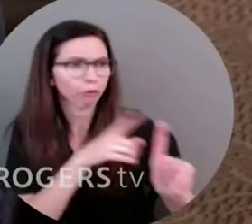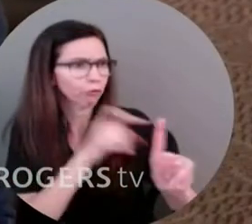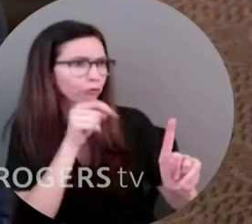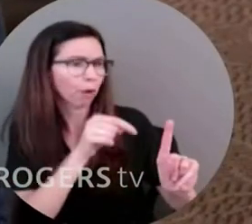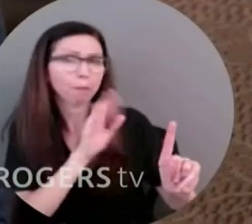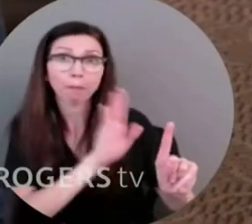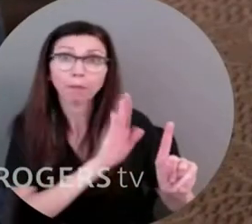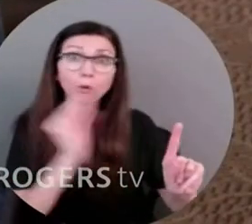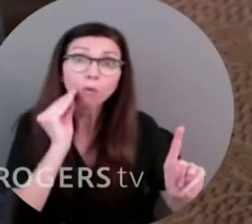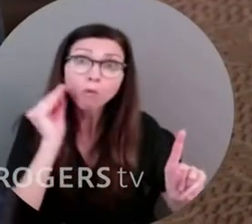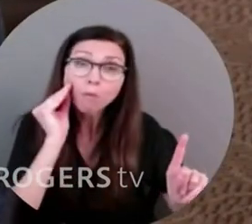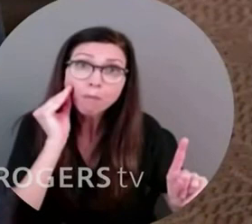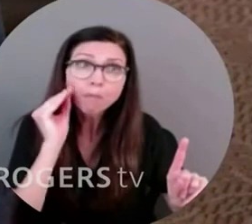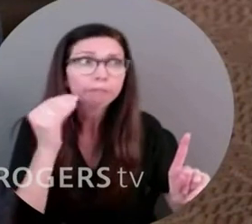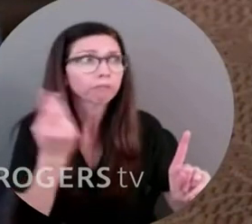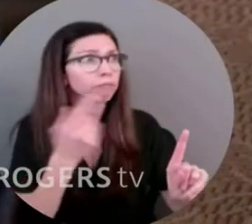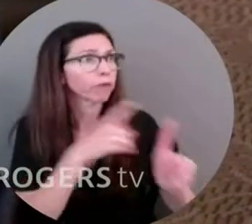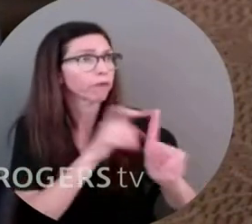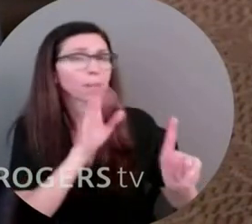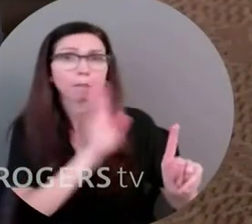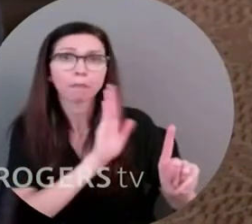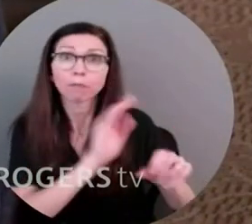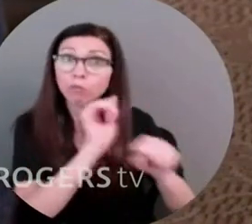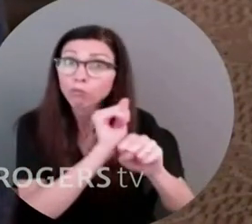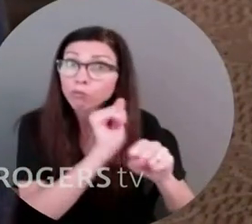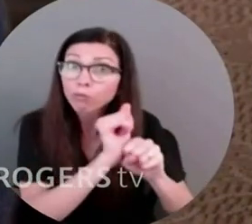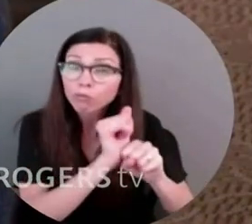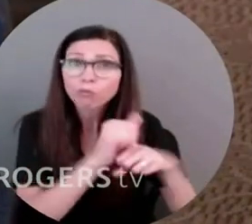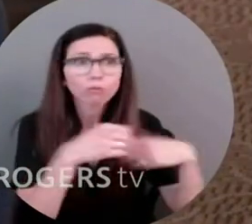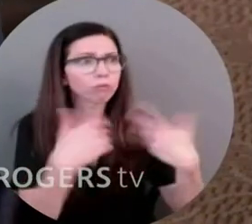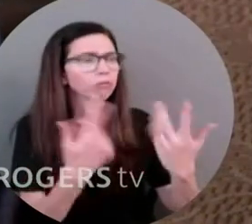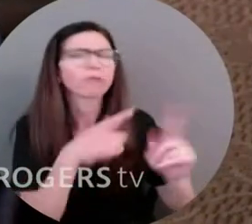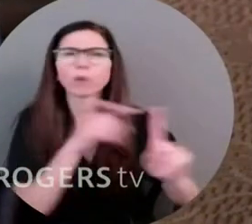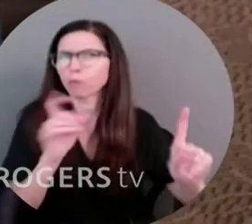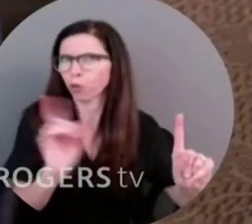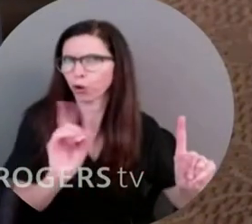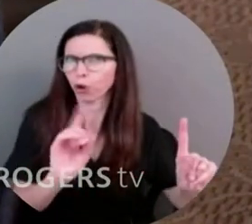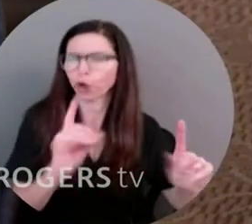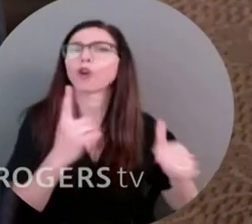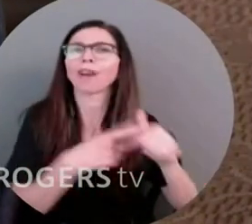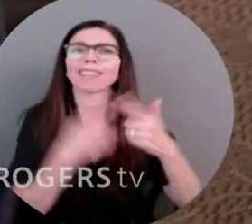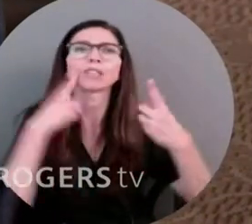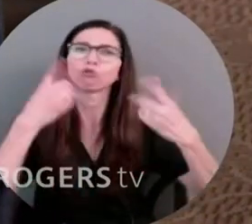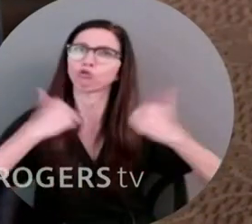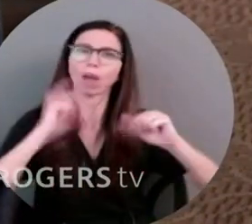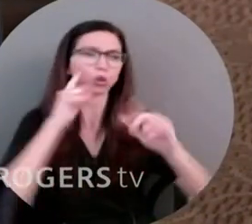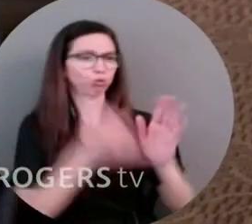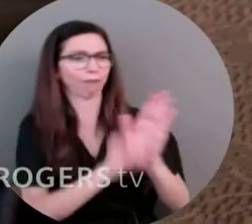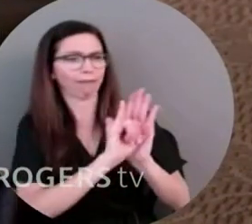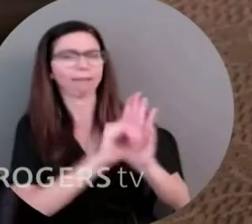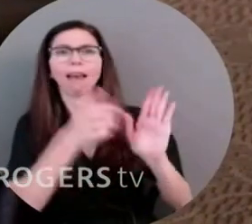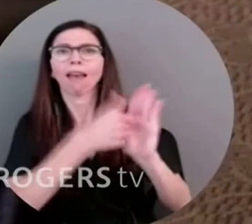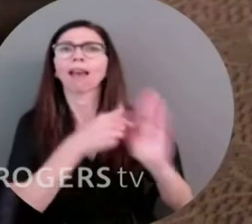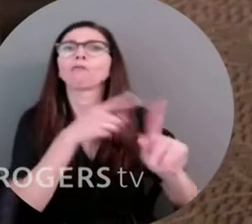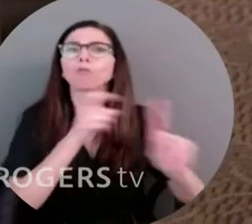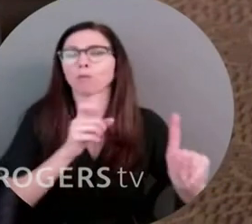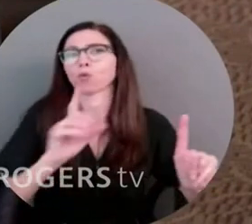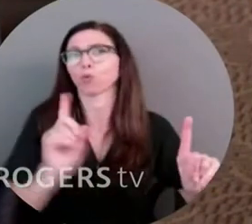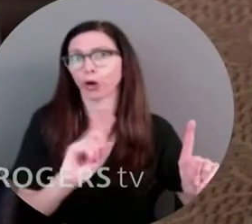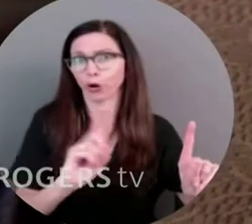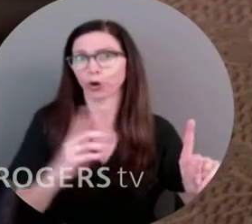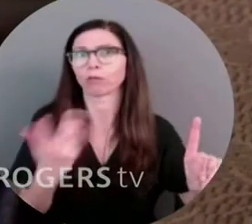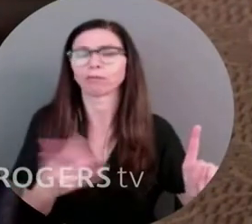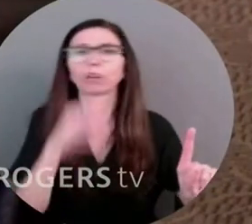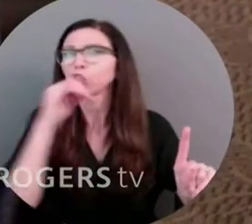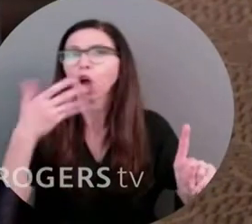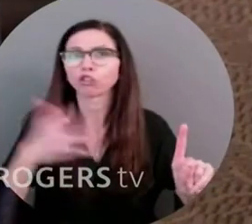using to be able to try to identify hotspots in the community, not simply the postal code where someone lives.